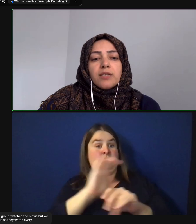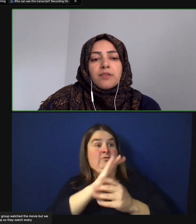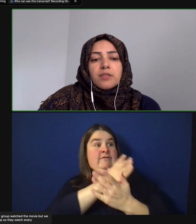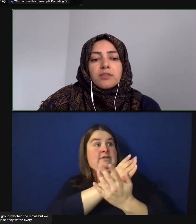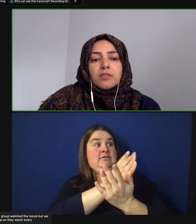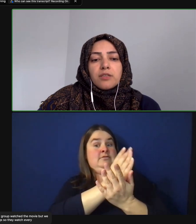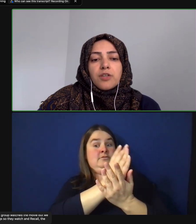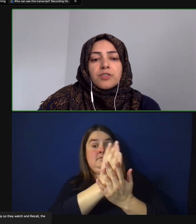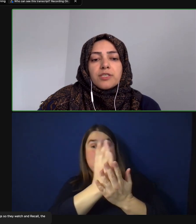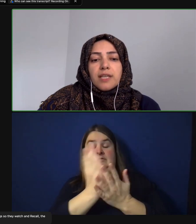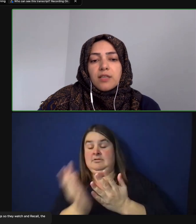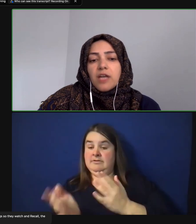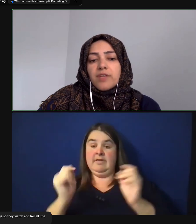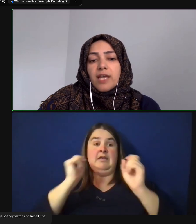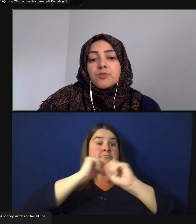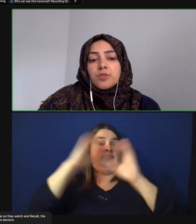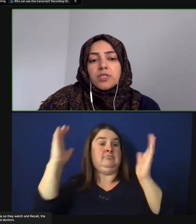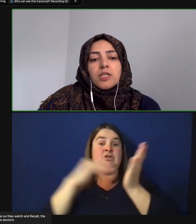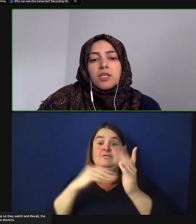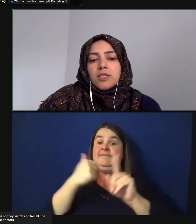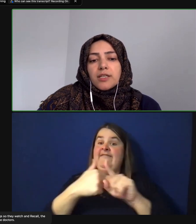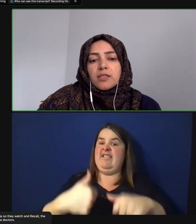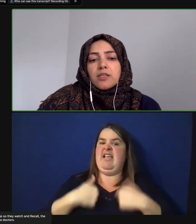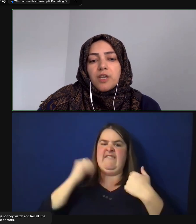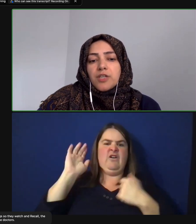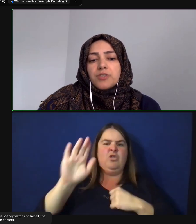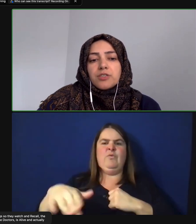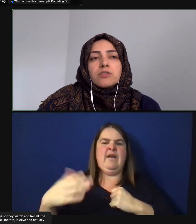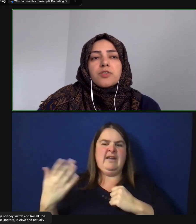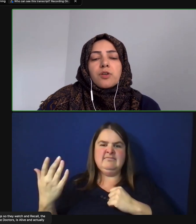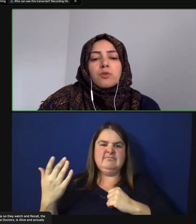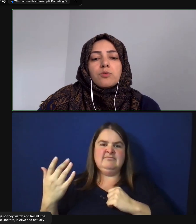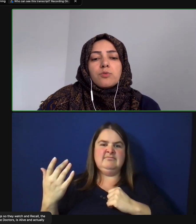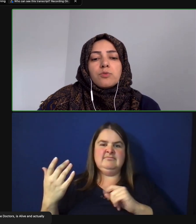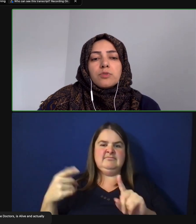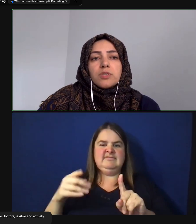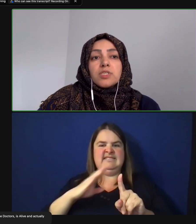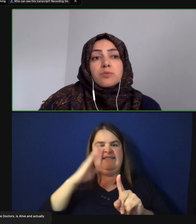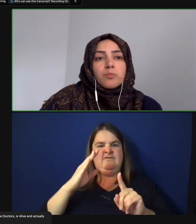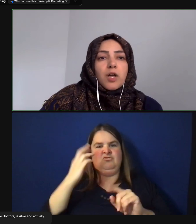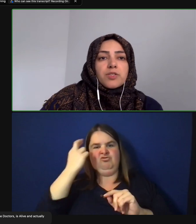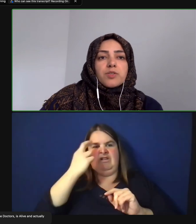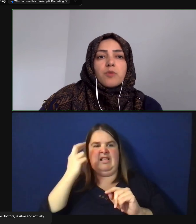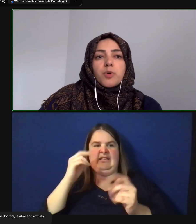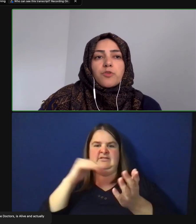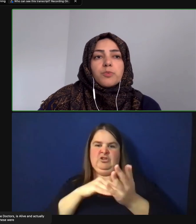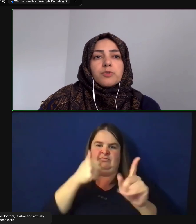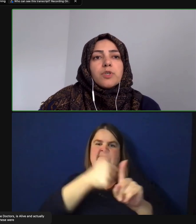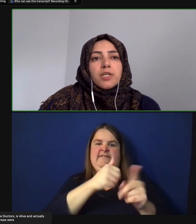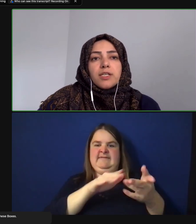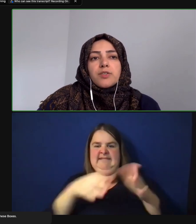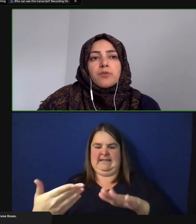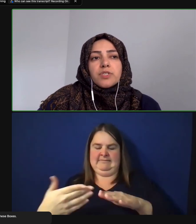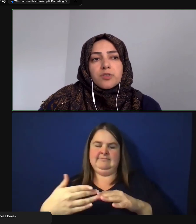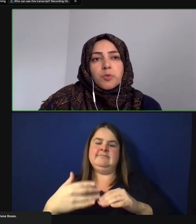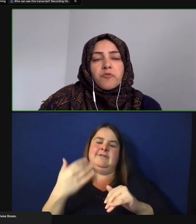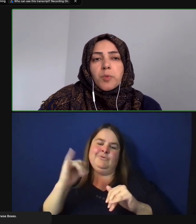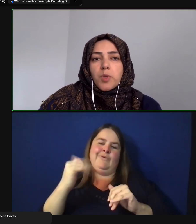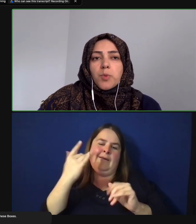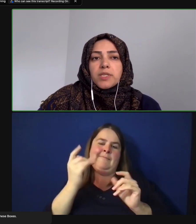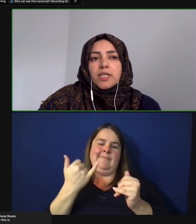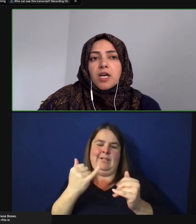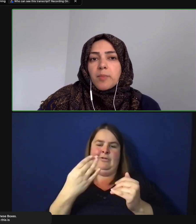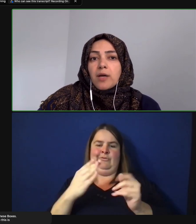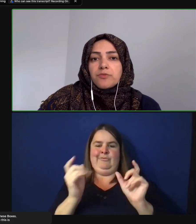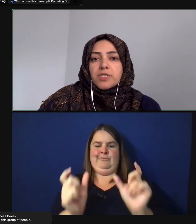movie thinking the doctor is alive and actually like a doctor. So these boxes are both blue. So this group of